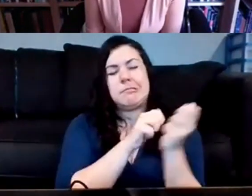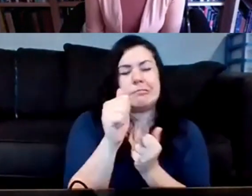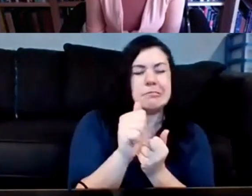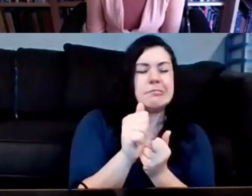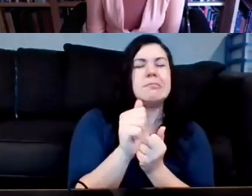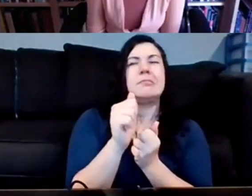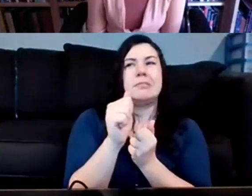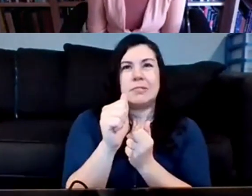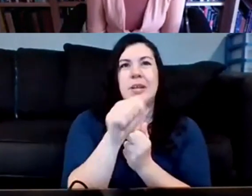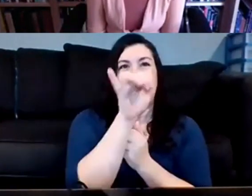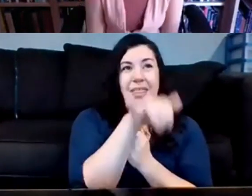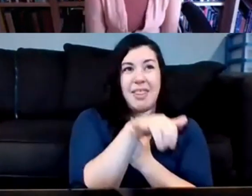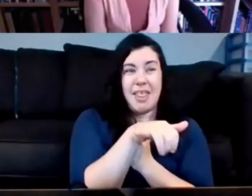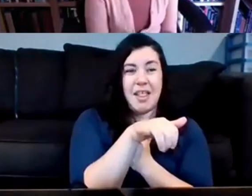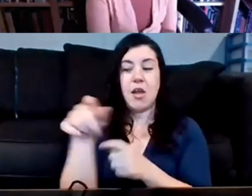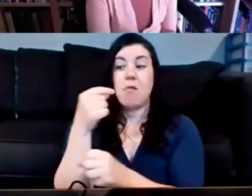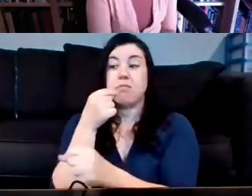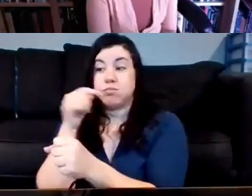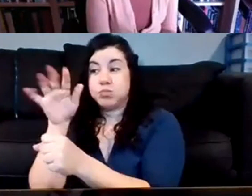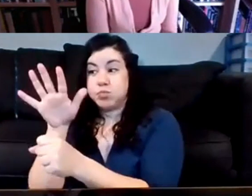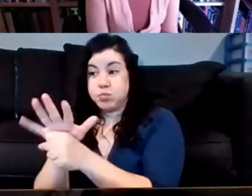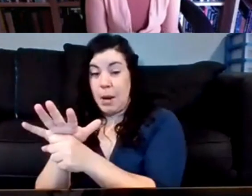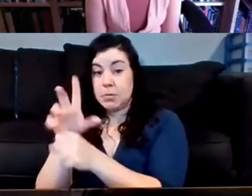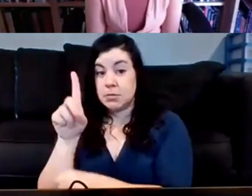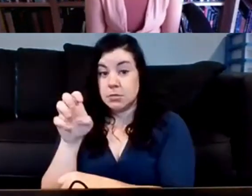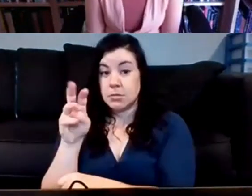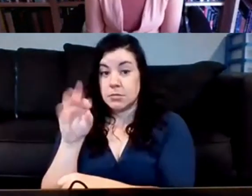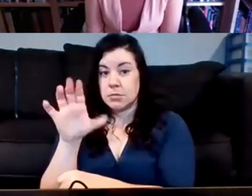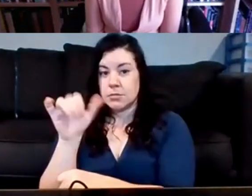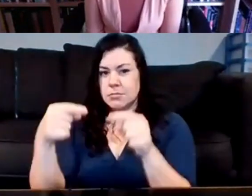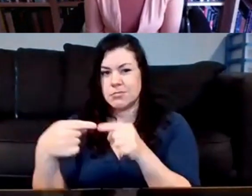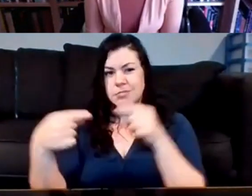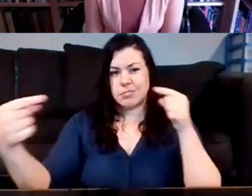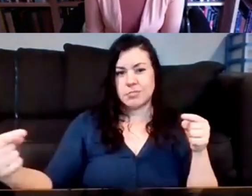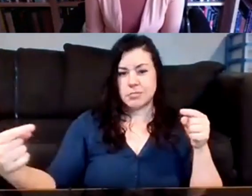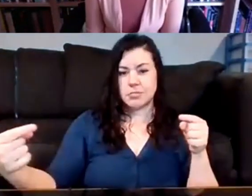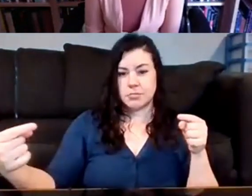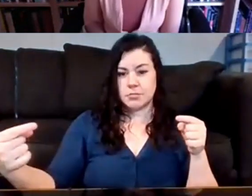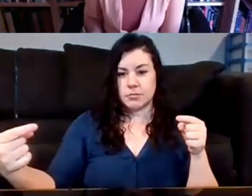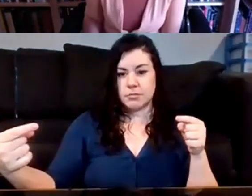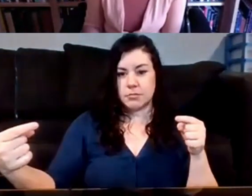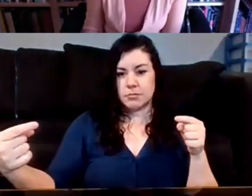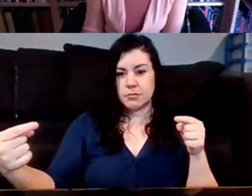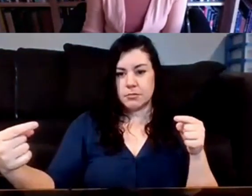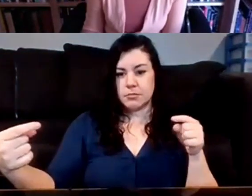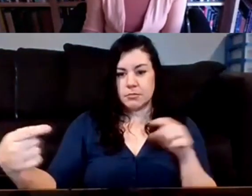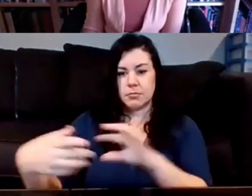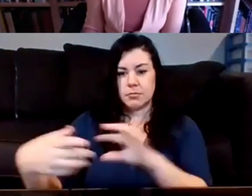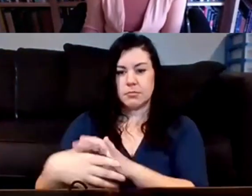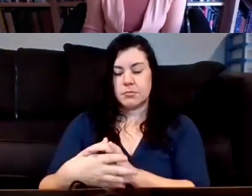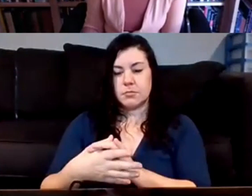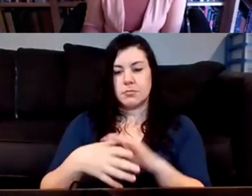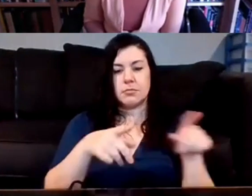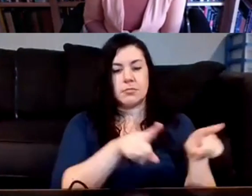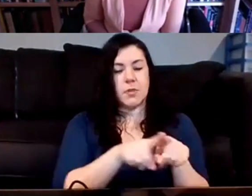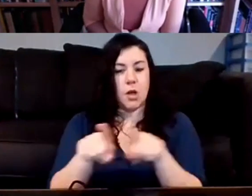portend the promise of democracy. And they allow us very